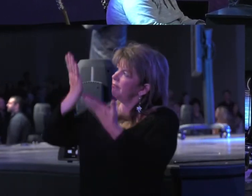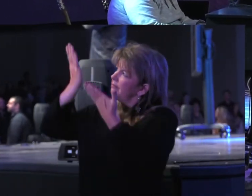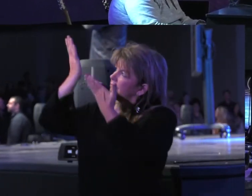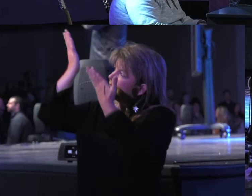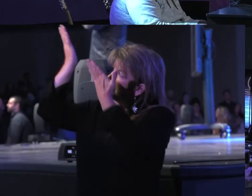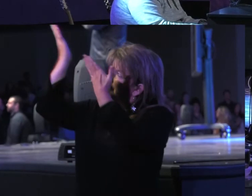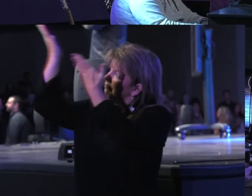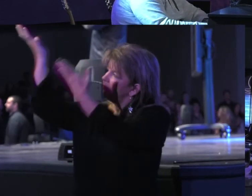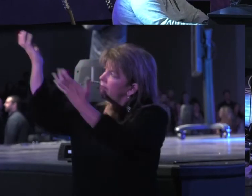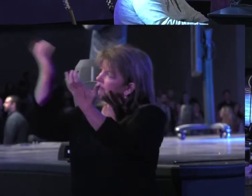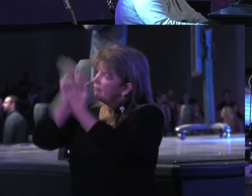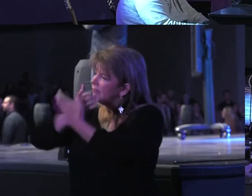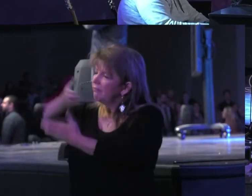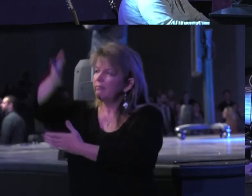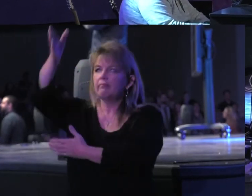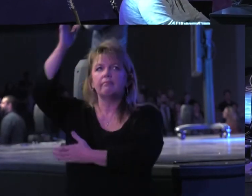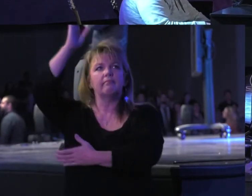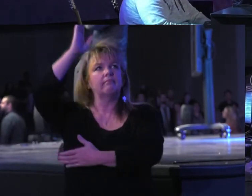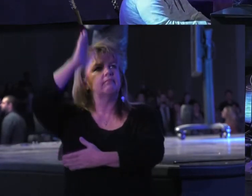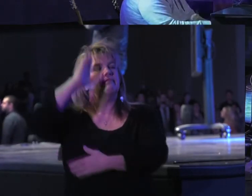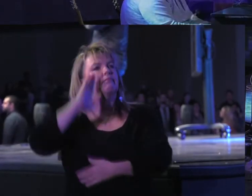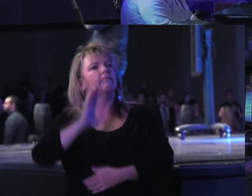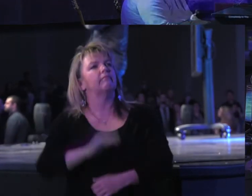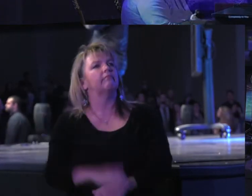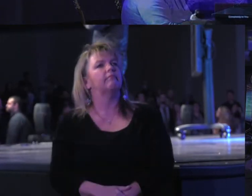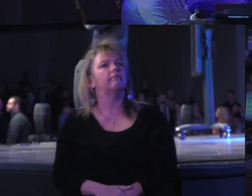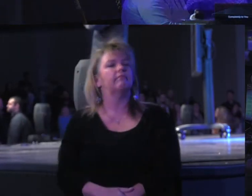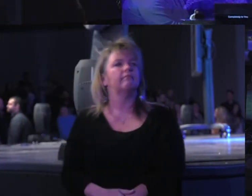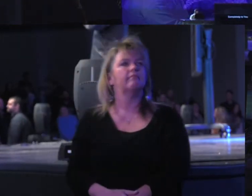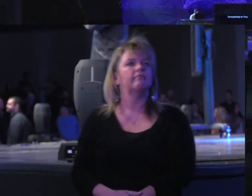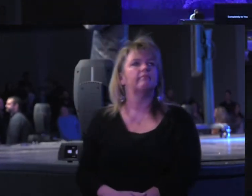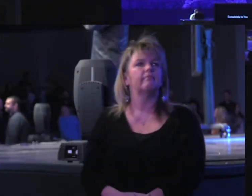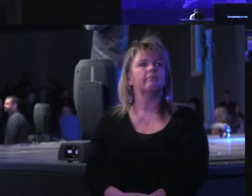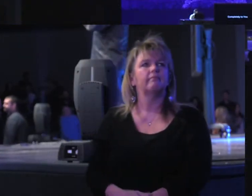this heart, oh God,